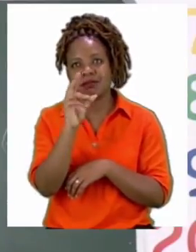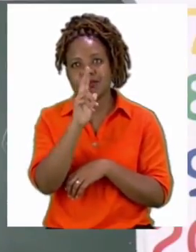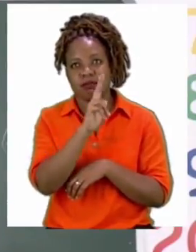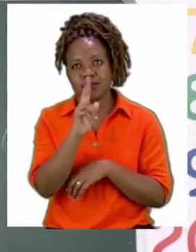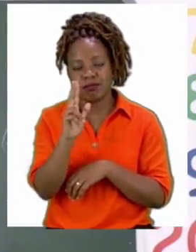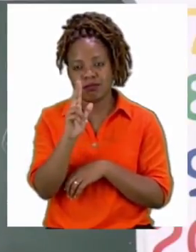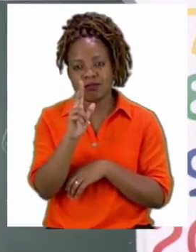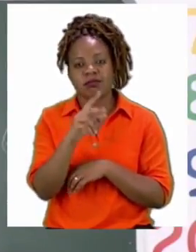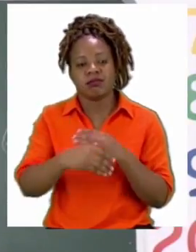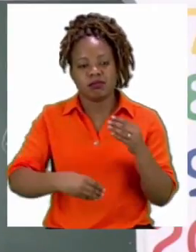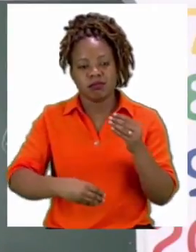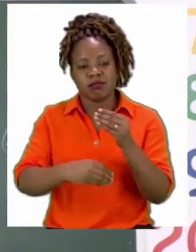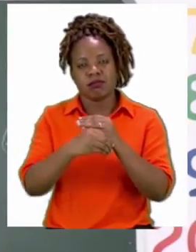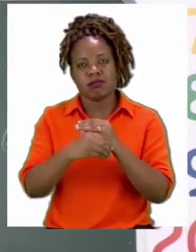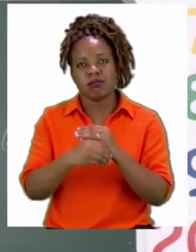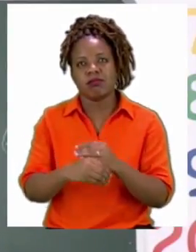plus